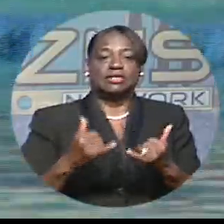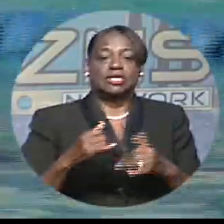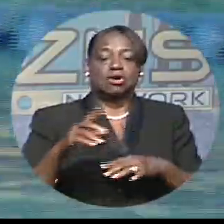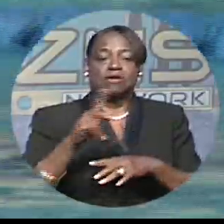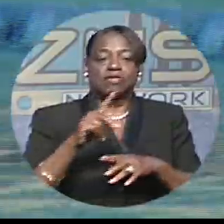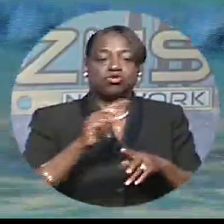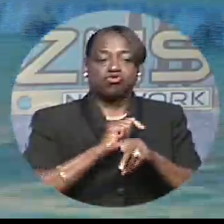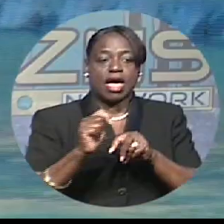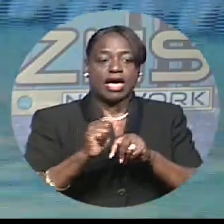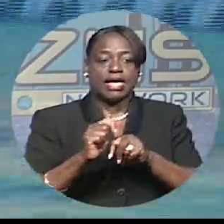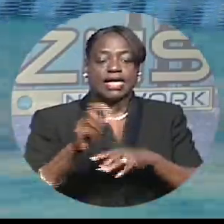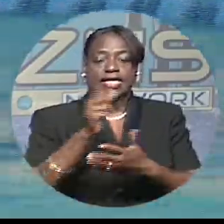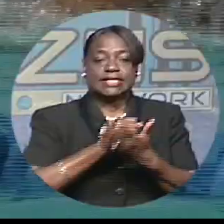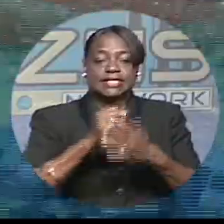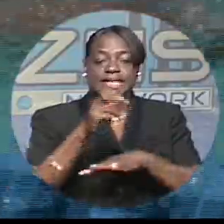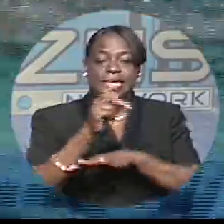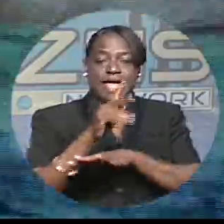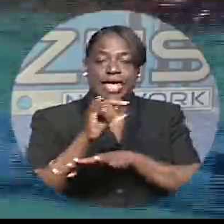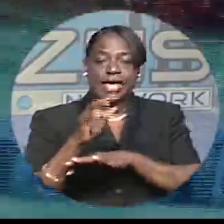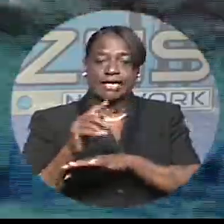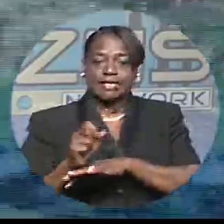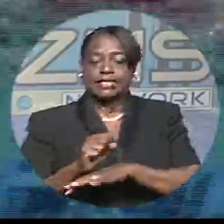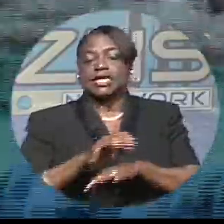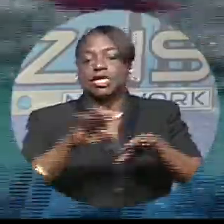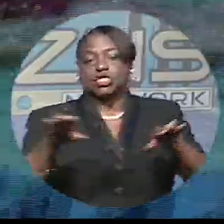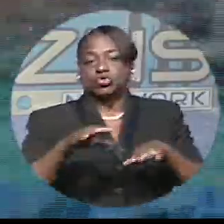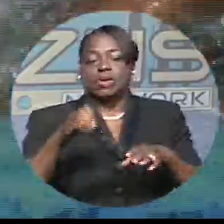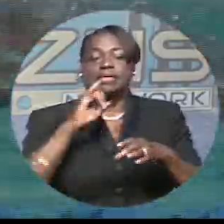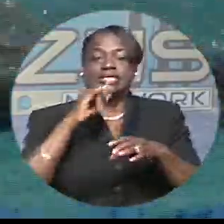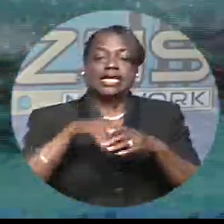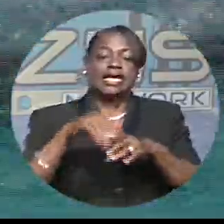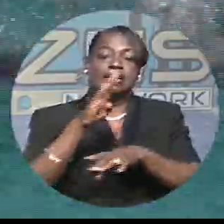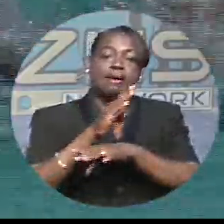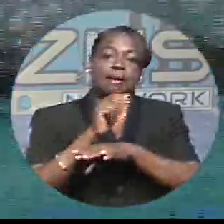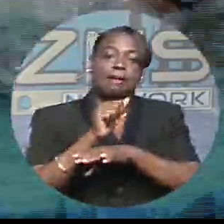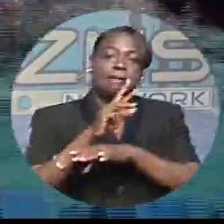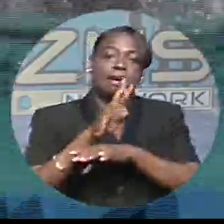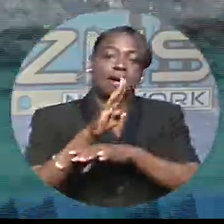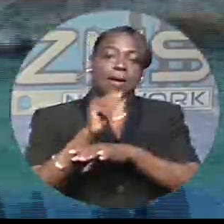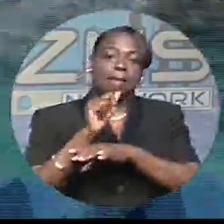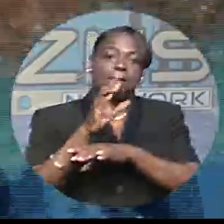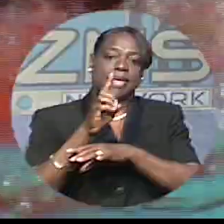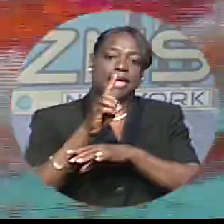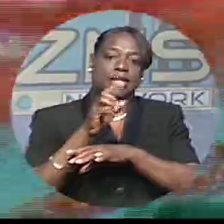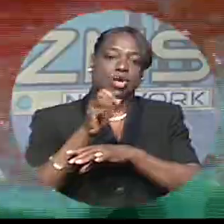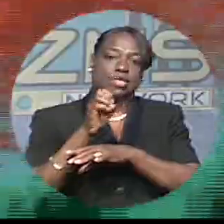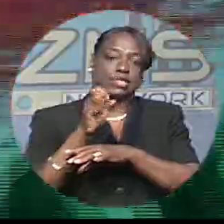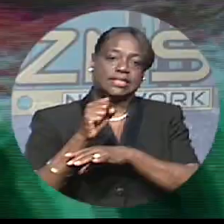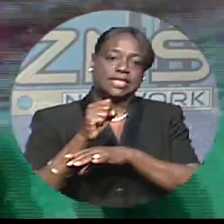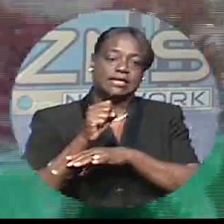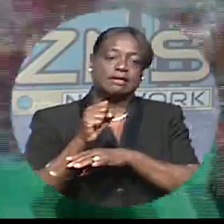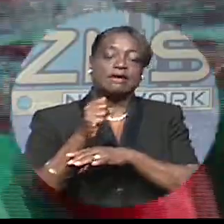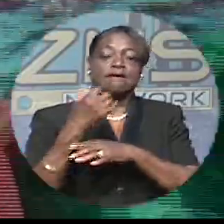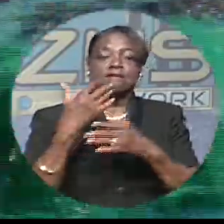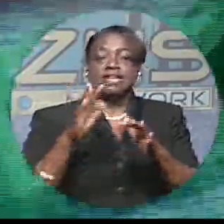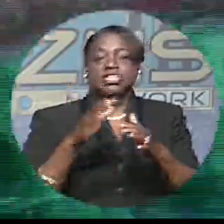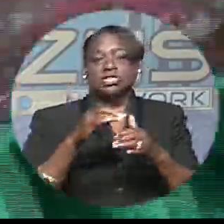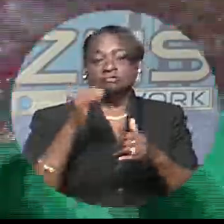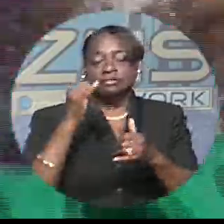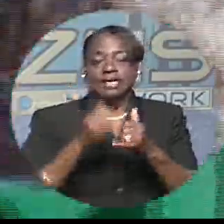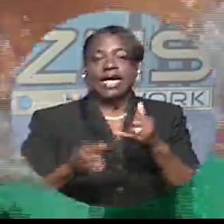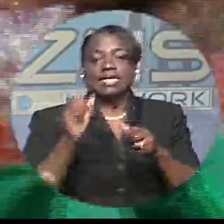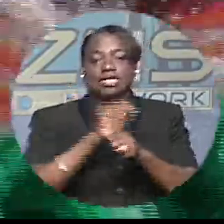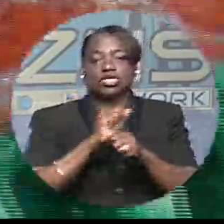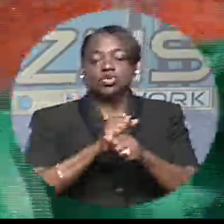Kitts, our Carifta swim team has made its way to Barbados. That team got a final work in yesterday under the watchful eyes